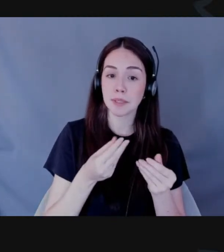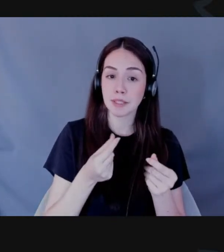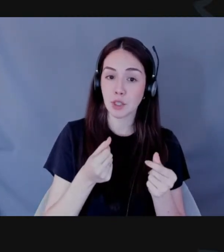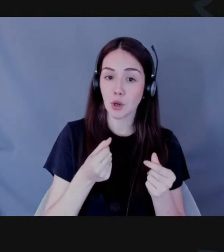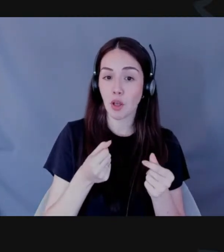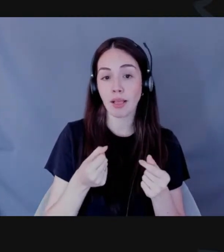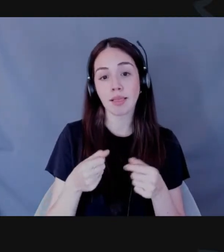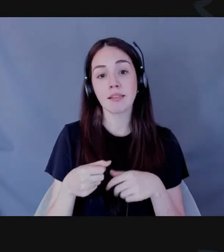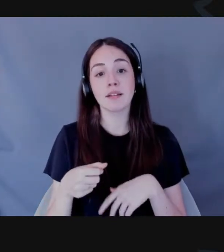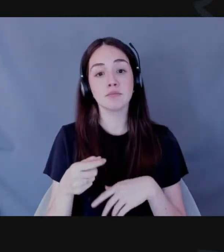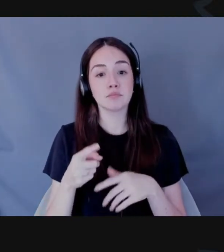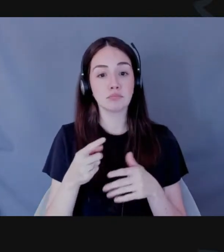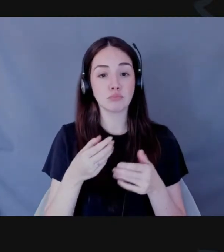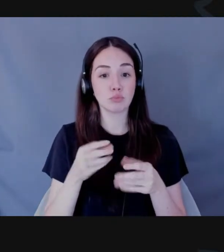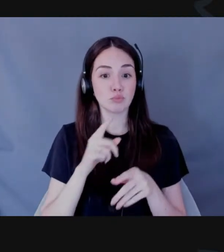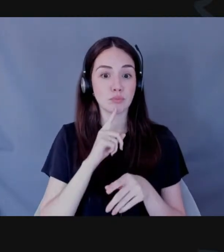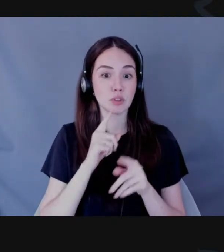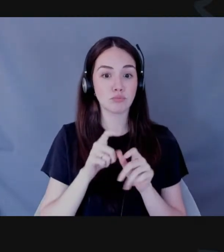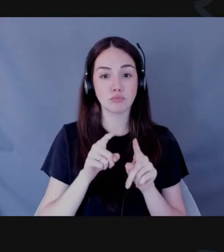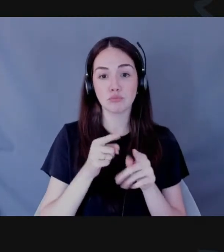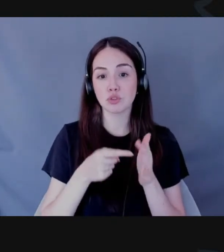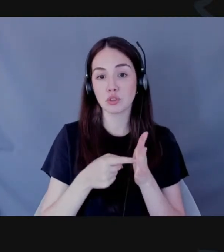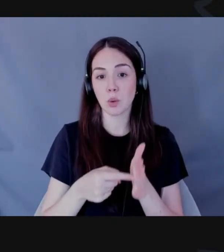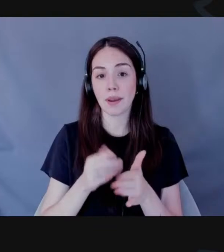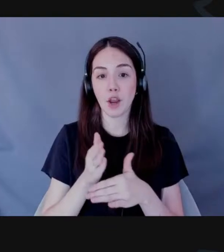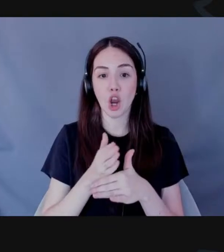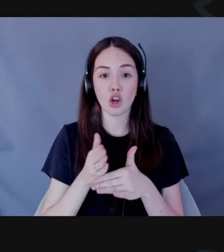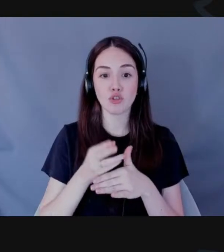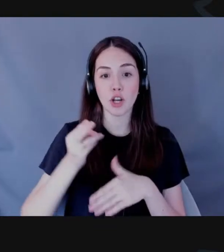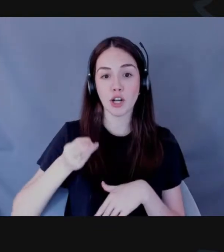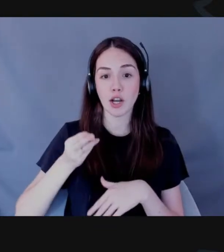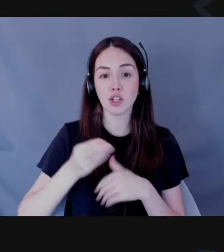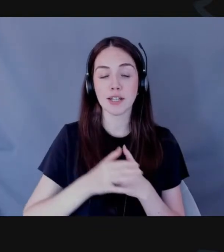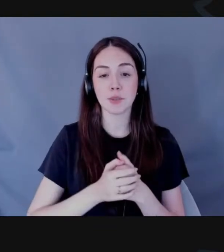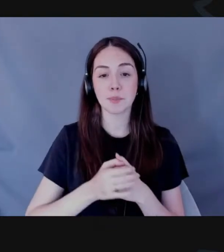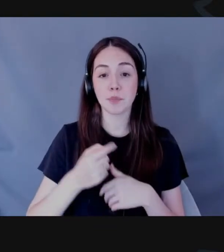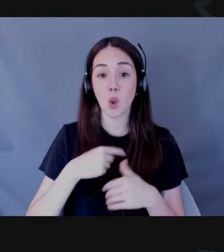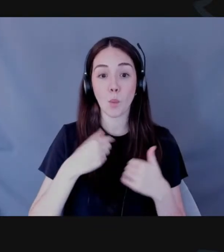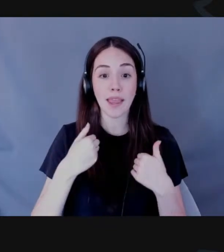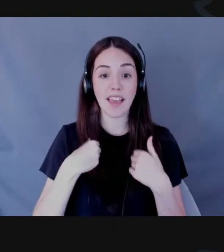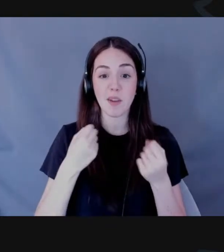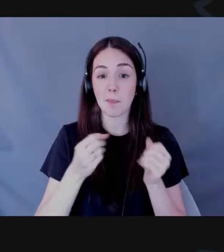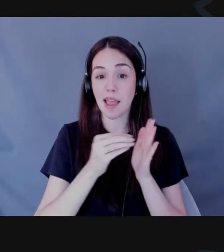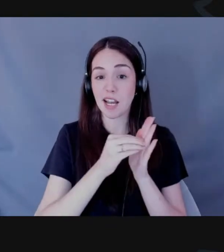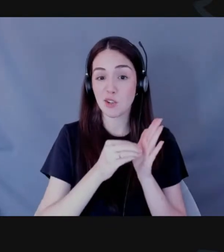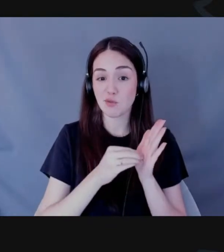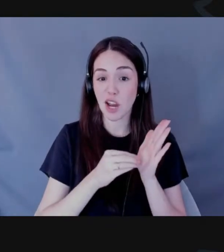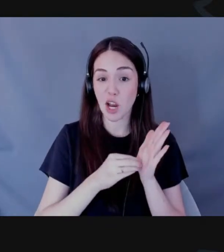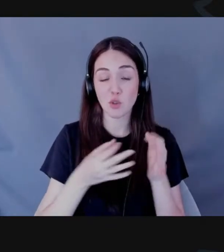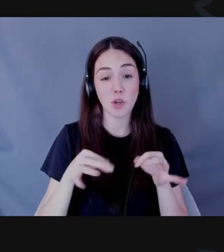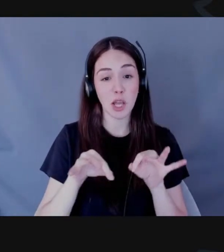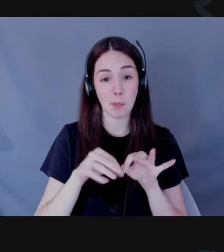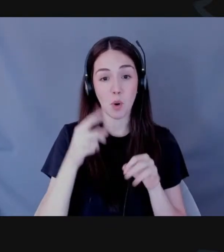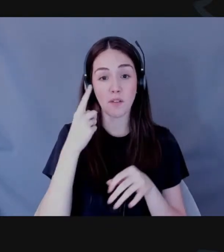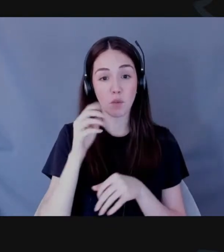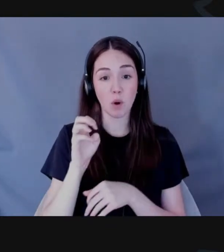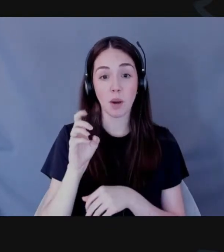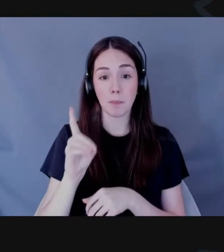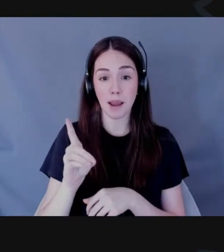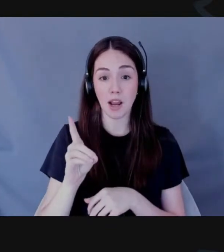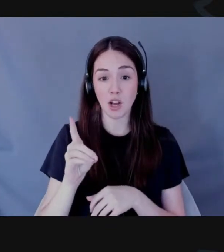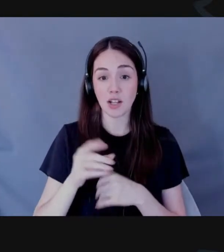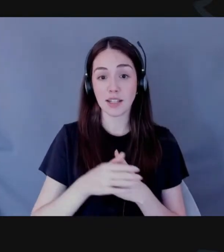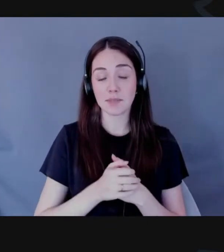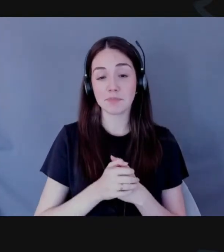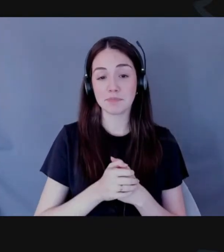our shared heritage. The Maryland State Archives holds records of permanent value to the state of Maryland and serves as the state's historical